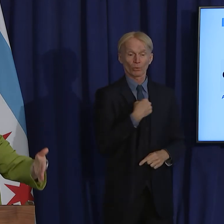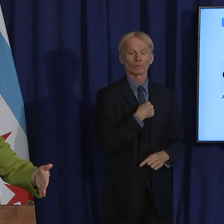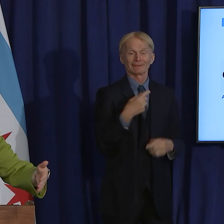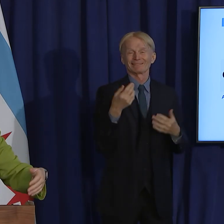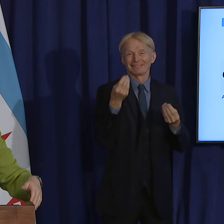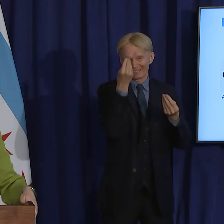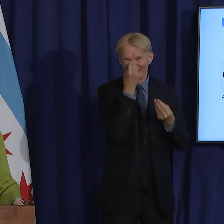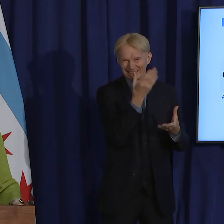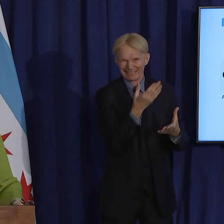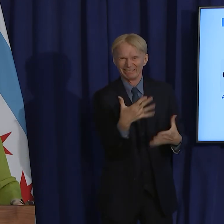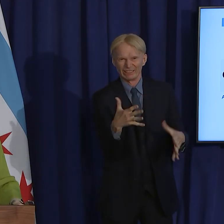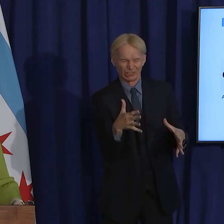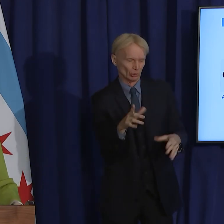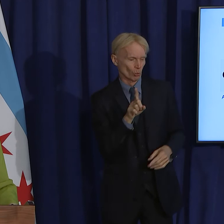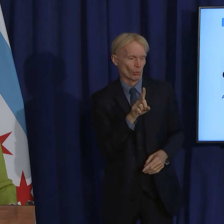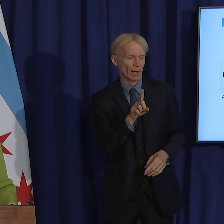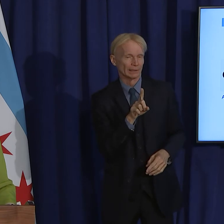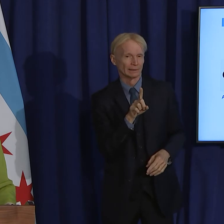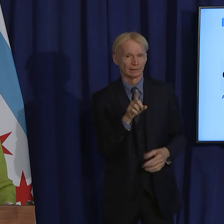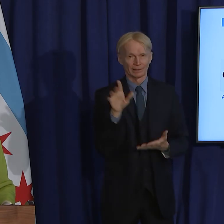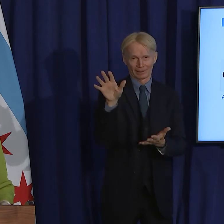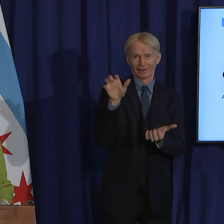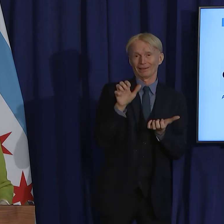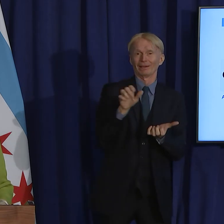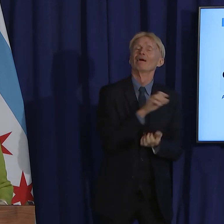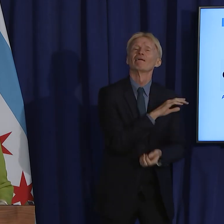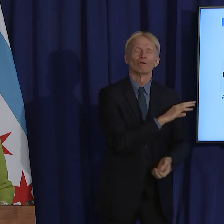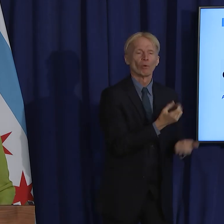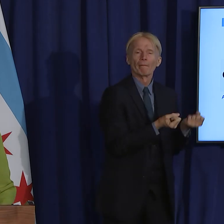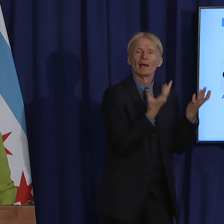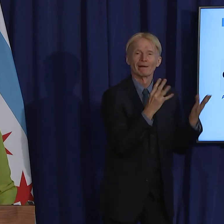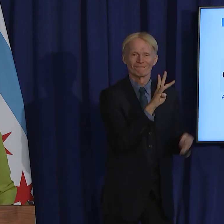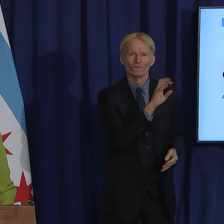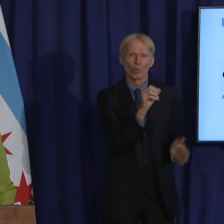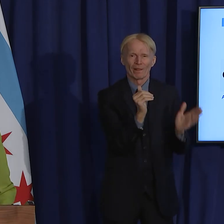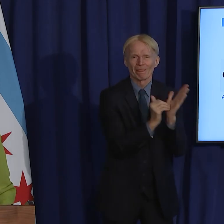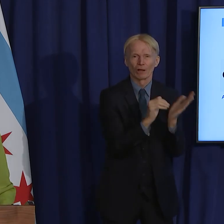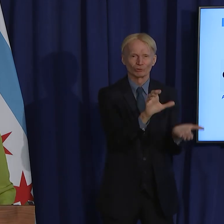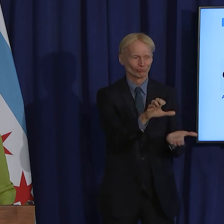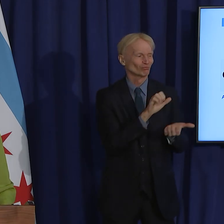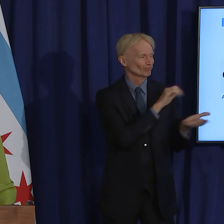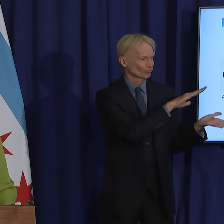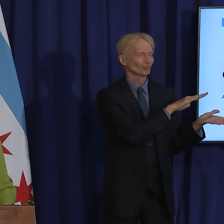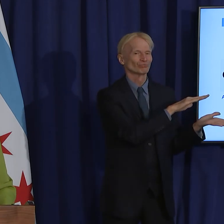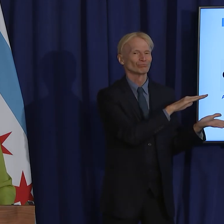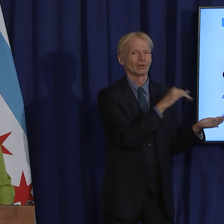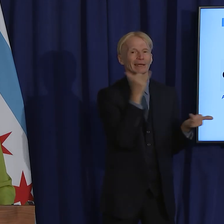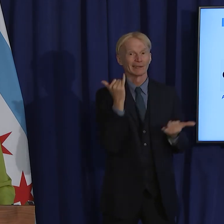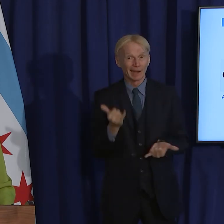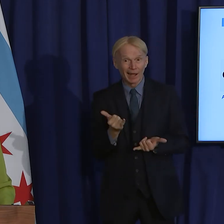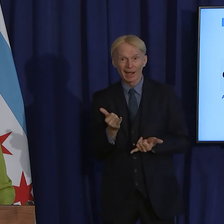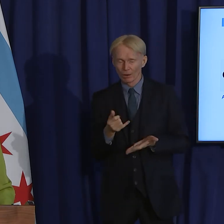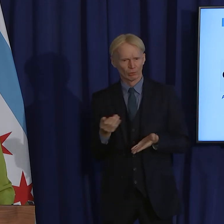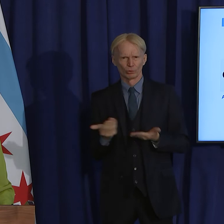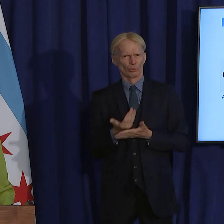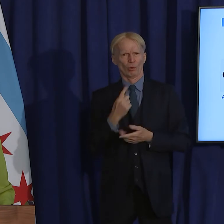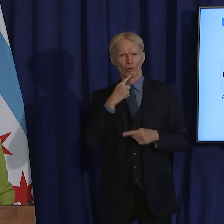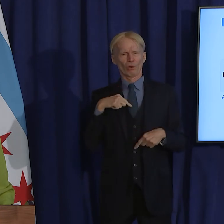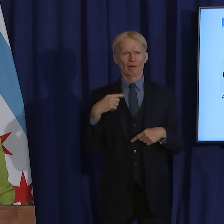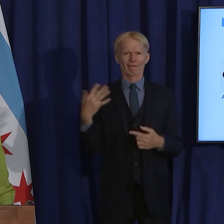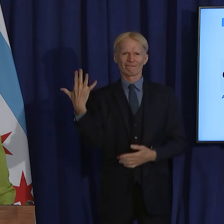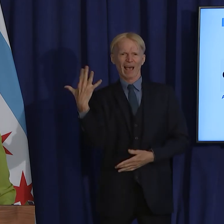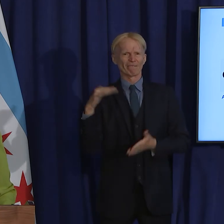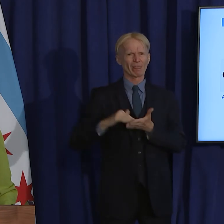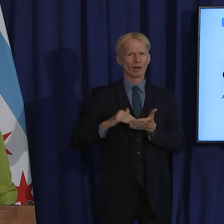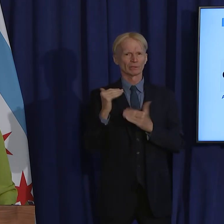a one-time 40,000 Johnson & Johnson allocation, which we had then seen drop to fewer than 5,000 doses in this current